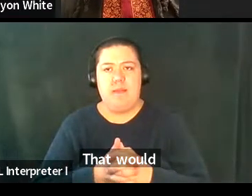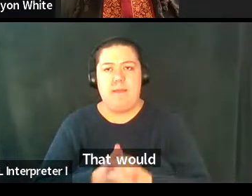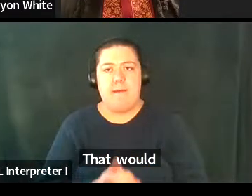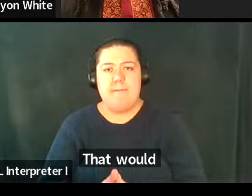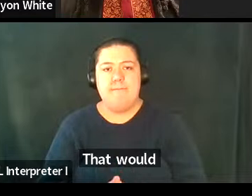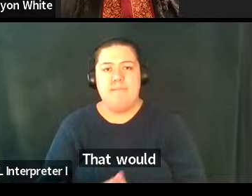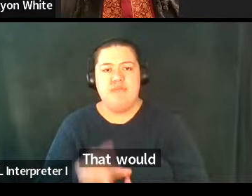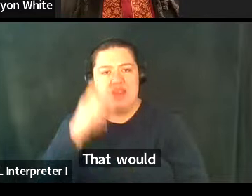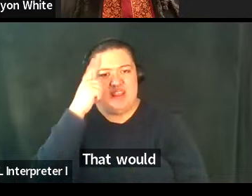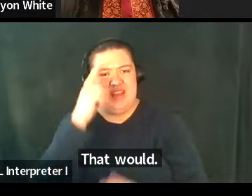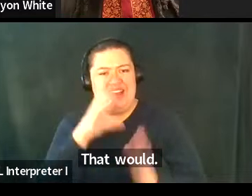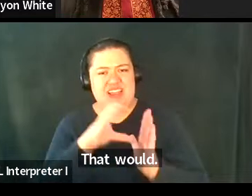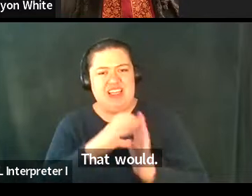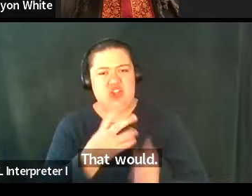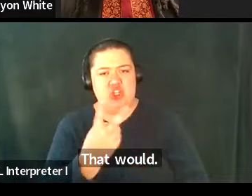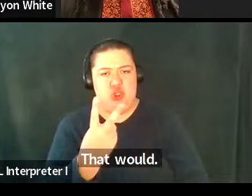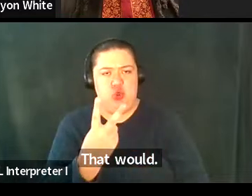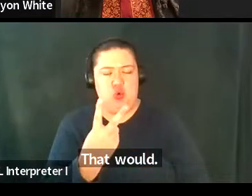I think it's section 2.